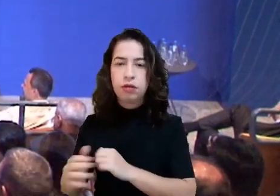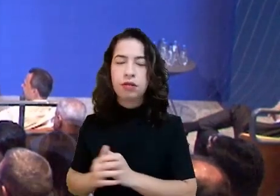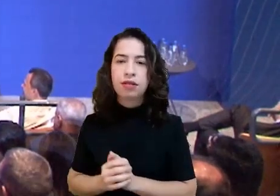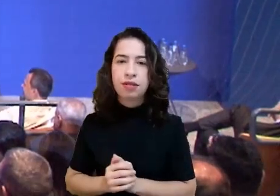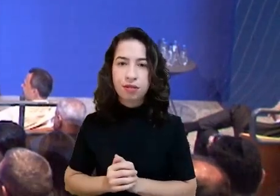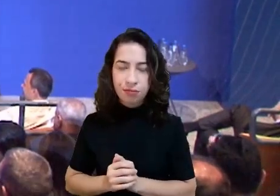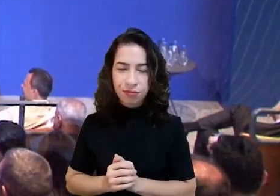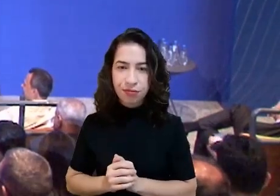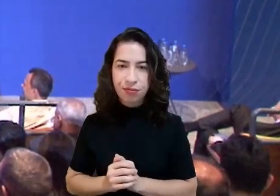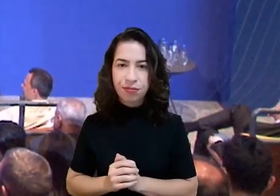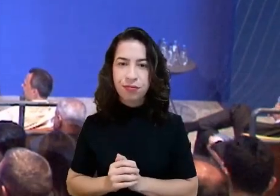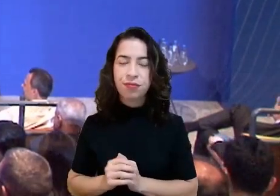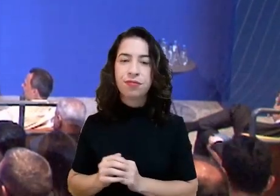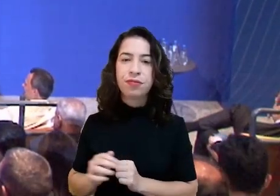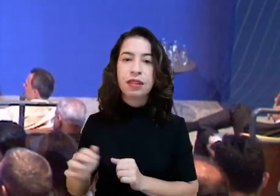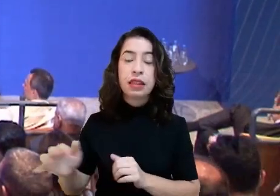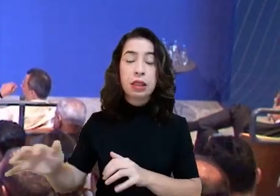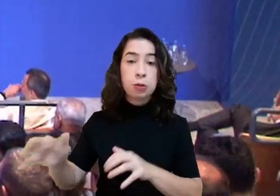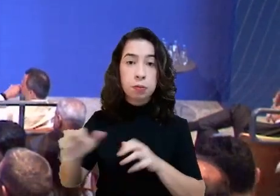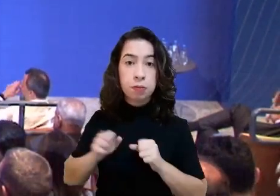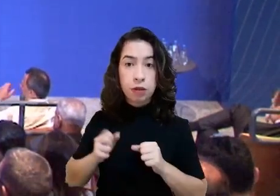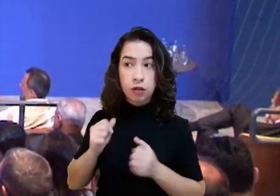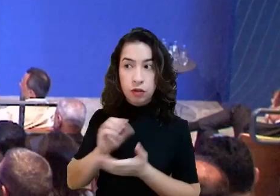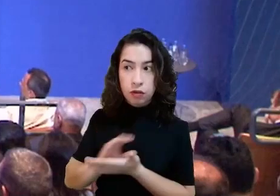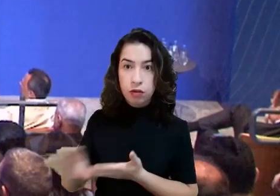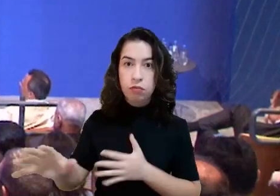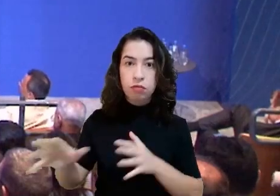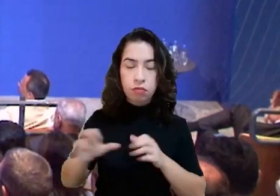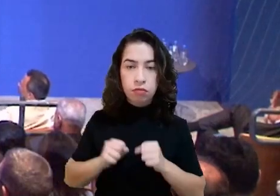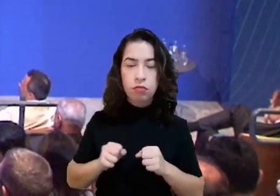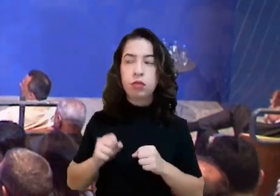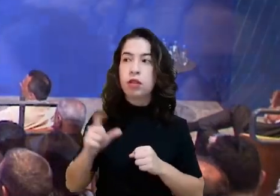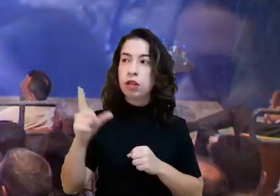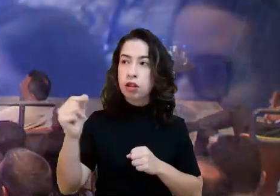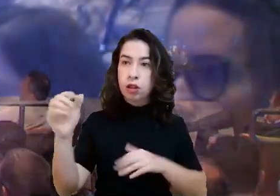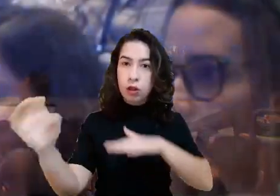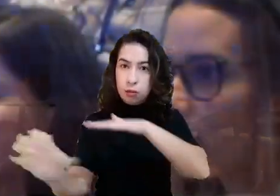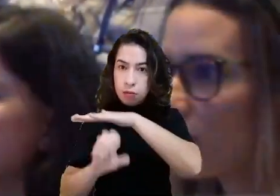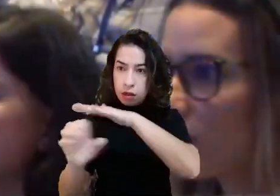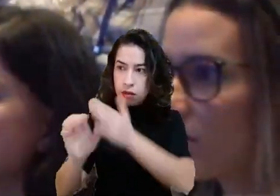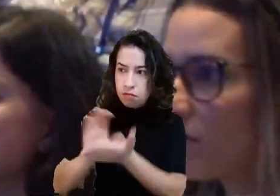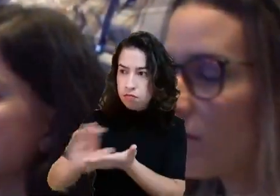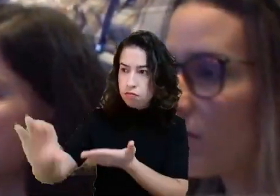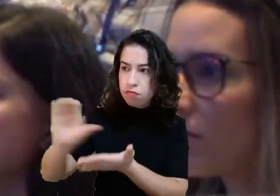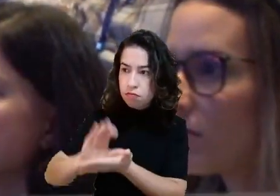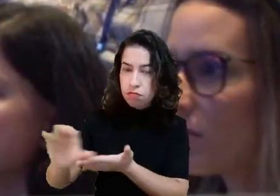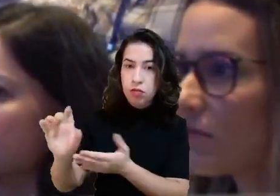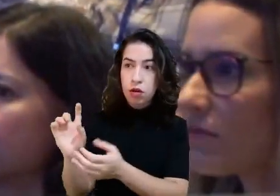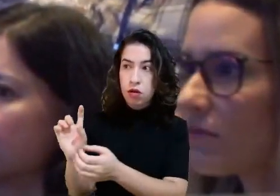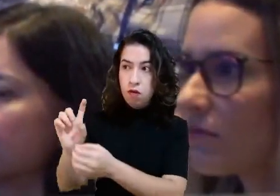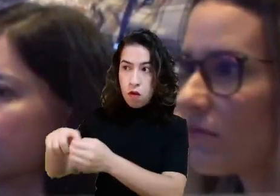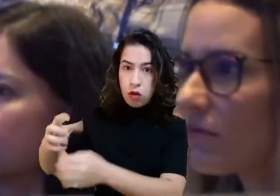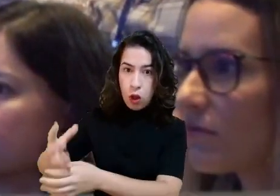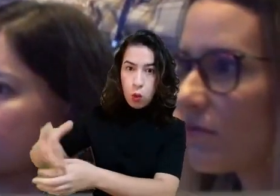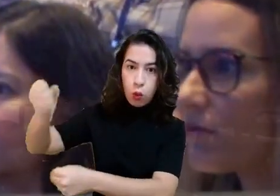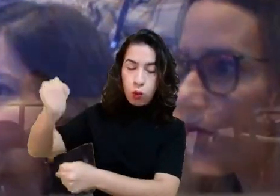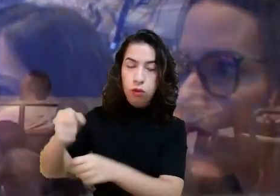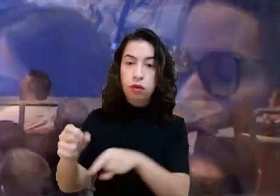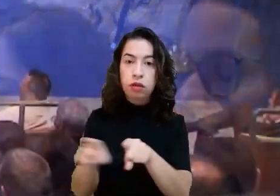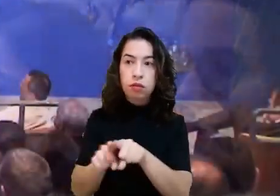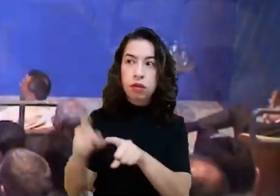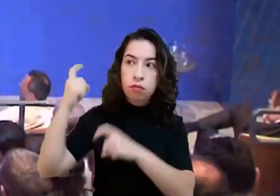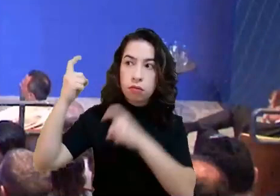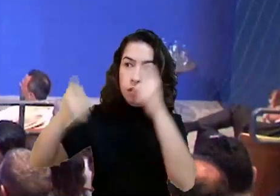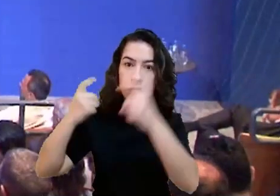Impact investing in Latin America, investing companies besides the financial return for the shareholders, also wants